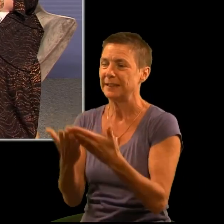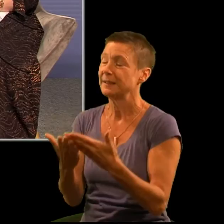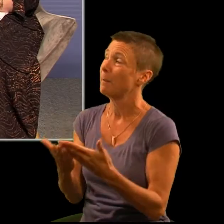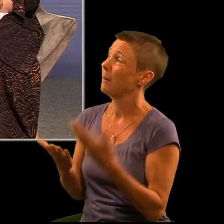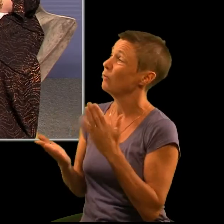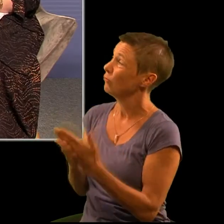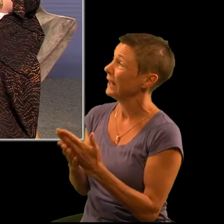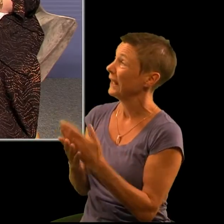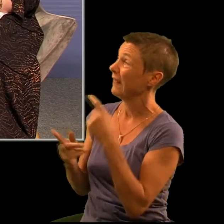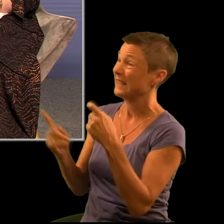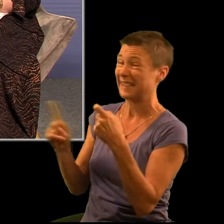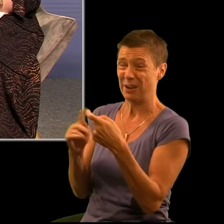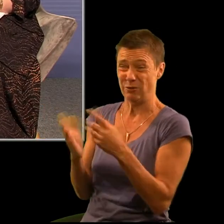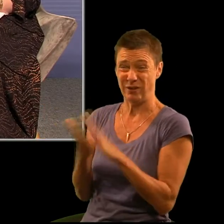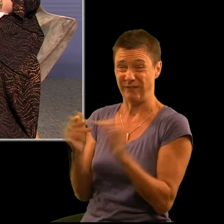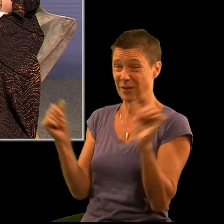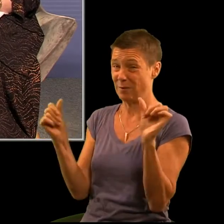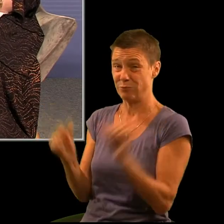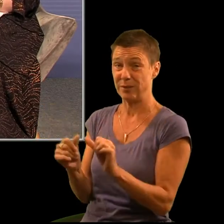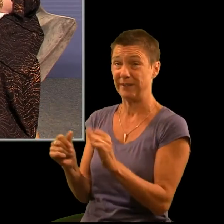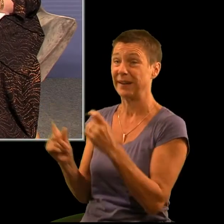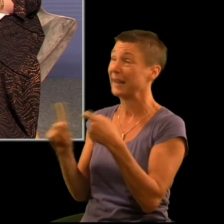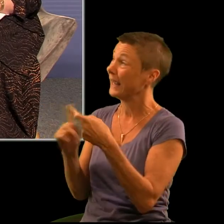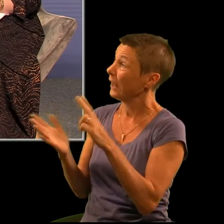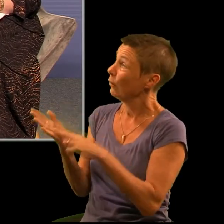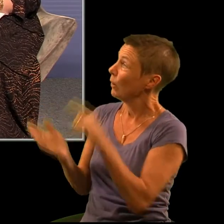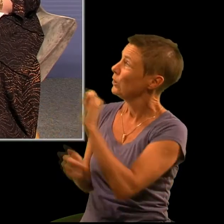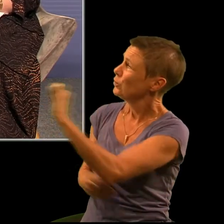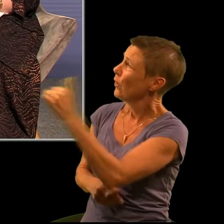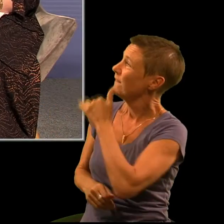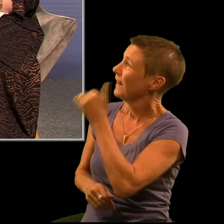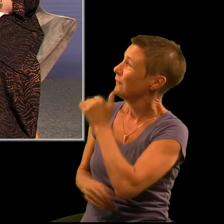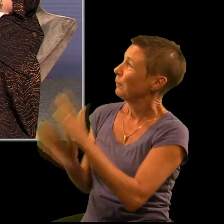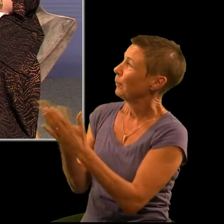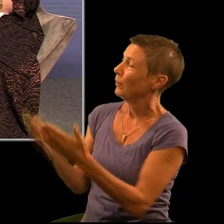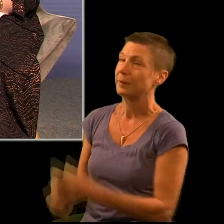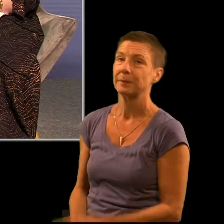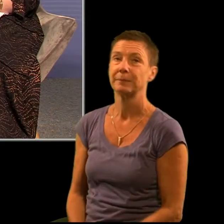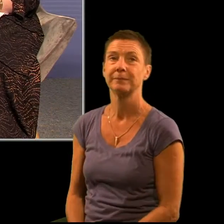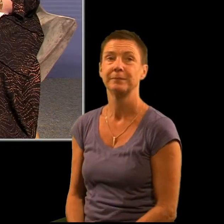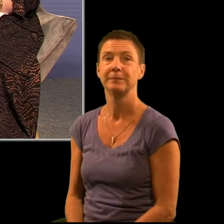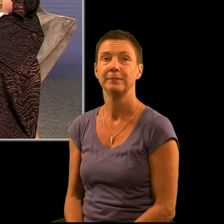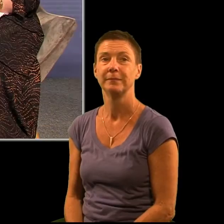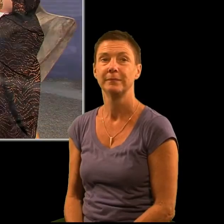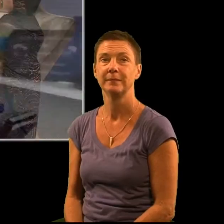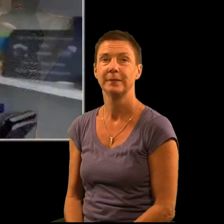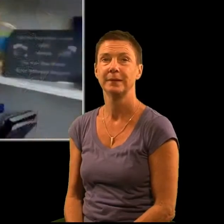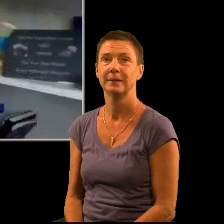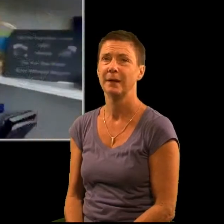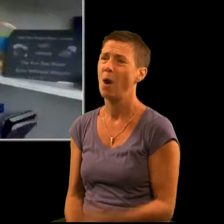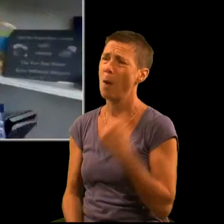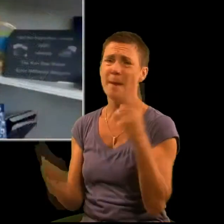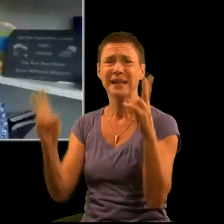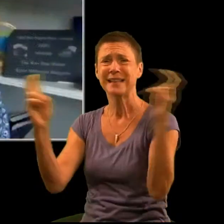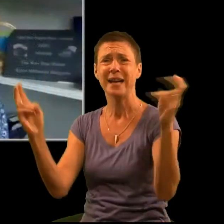Kiran, that leaves me very quickly. We've only got a couple of seconds left. Which is your favourite of your books? But my titles are so long. Your titles